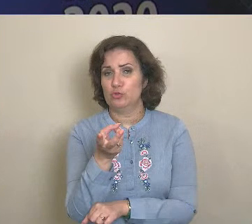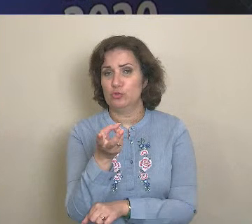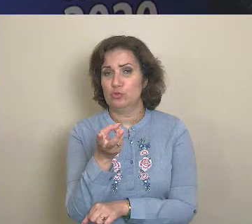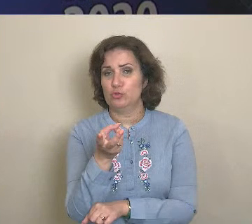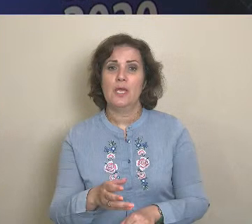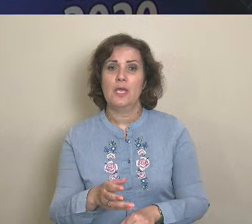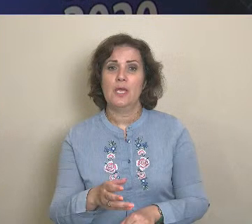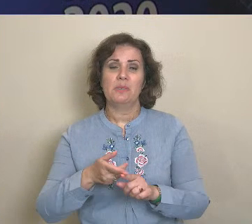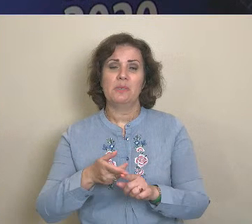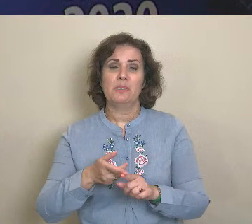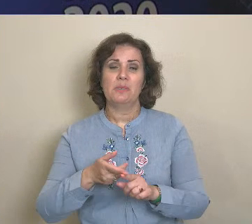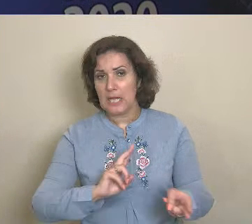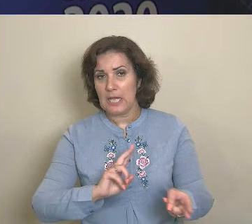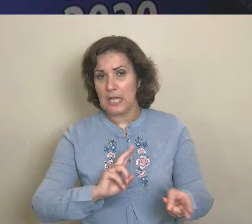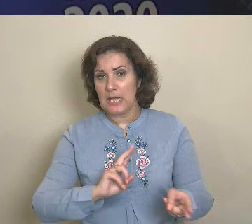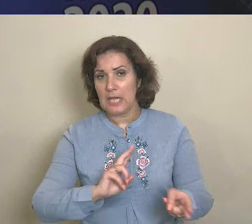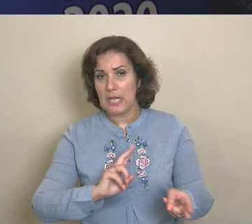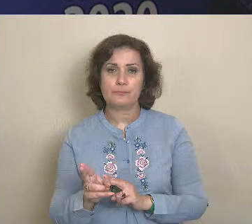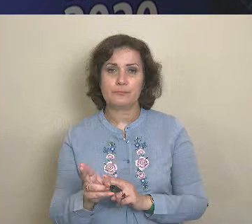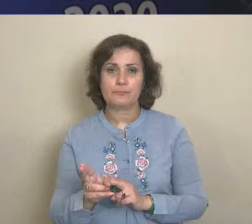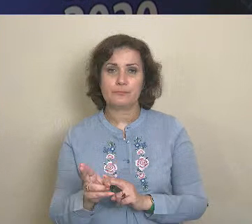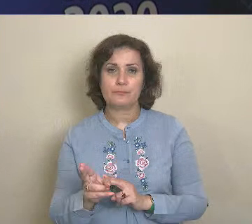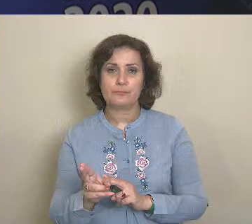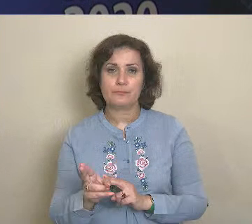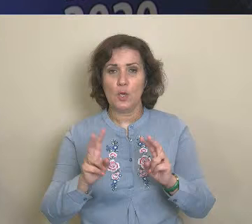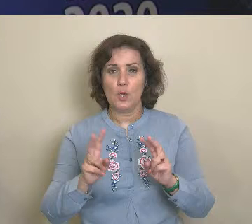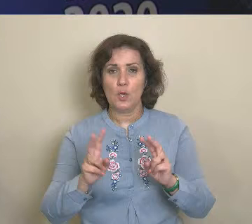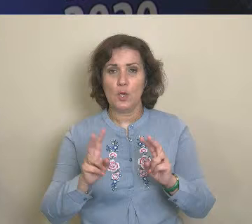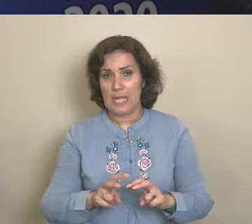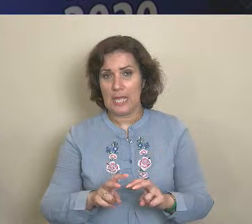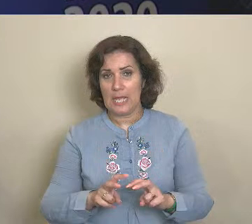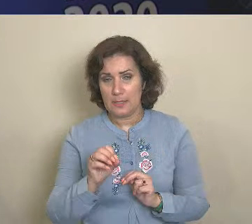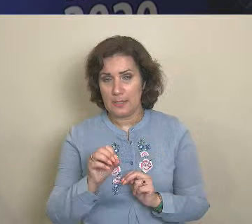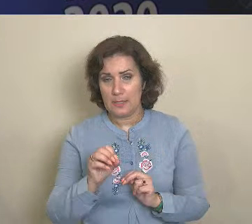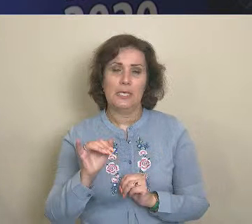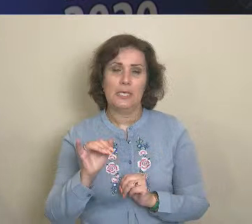there are violations, and we have to review these complaints.